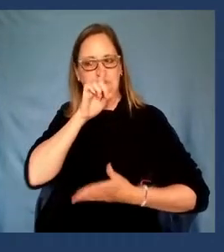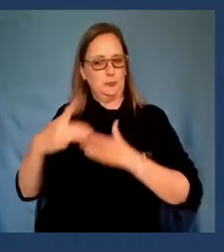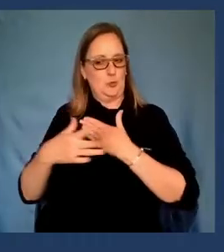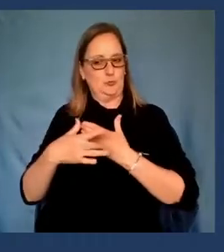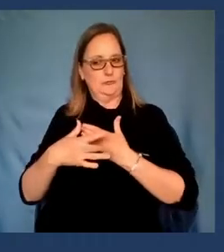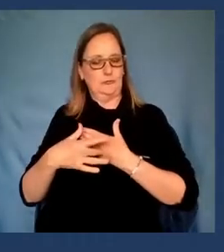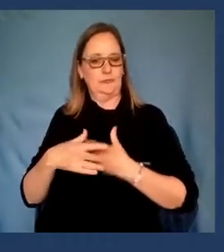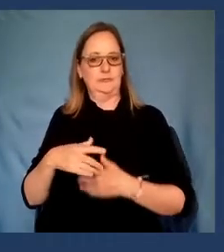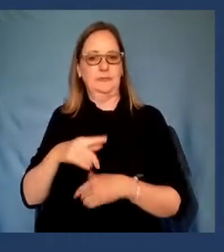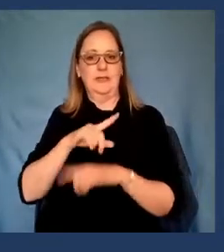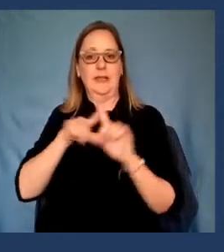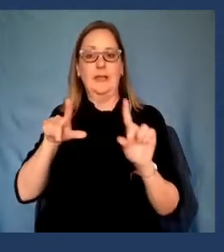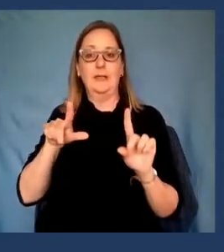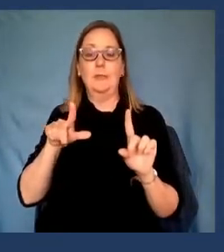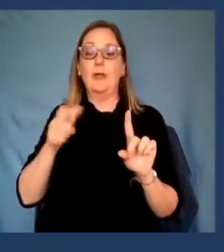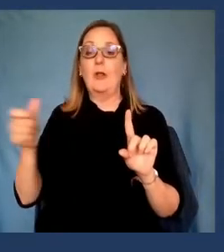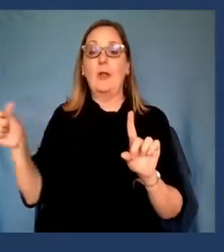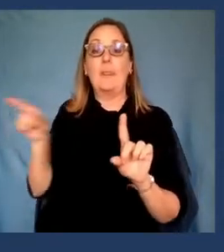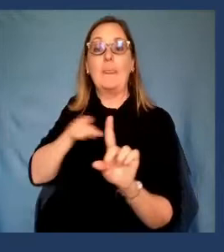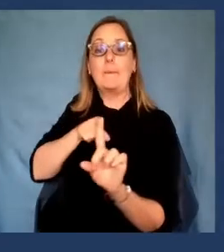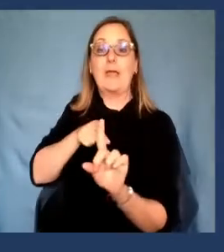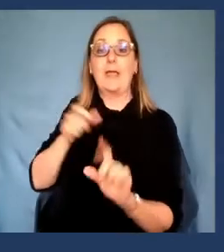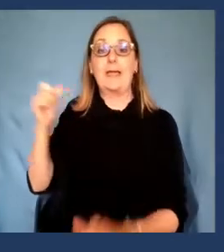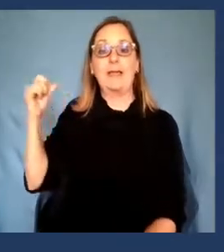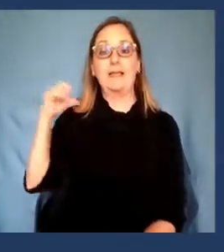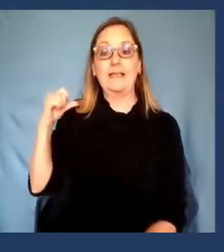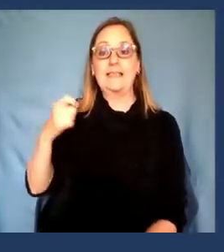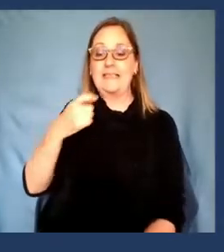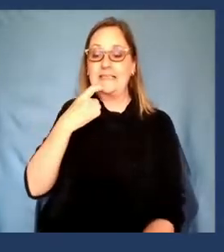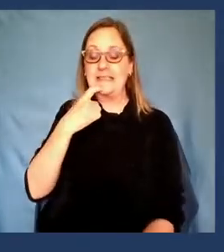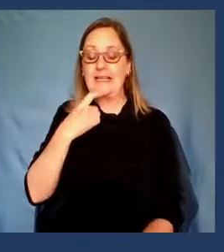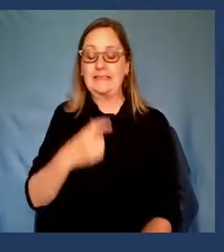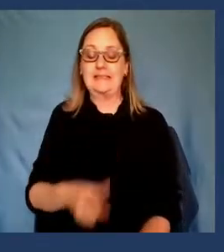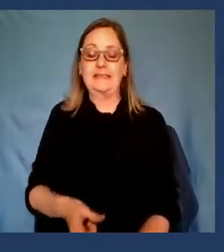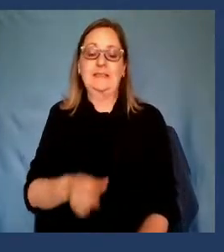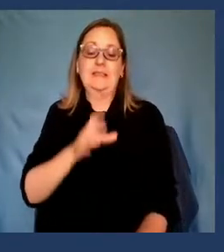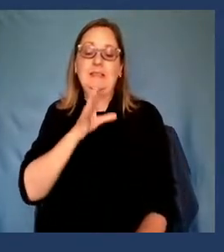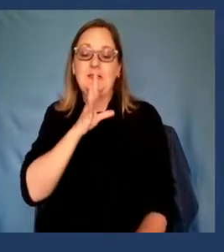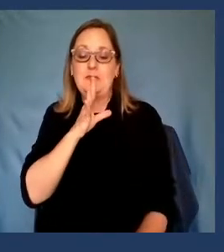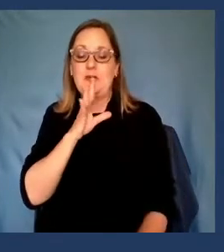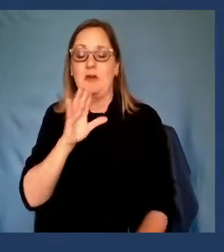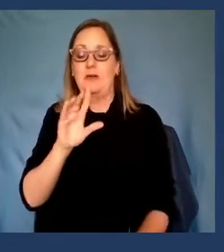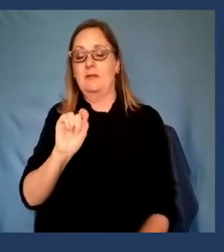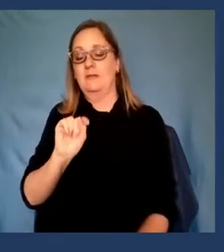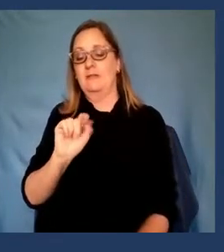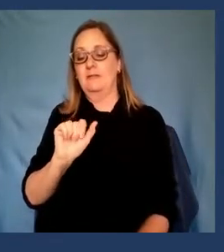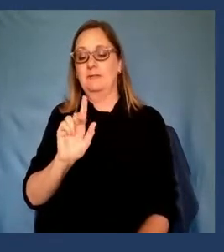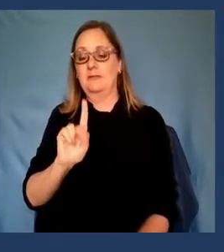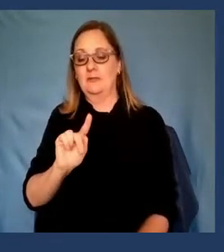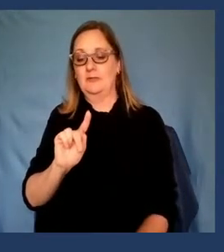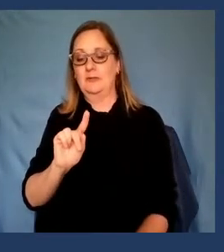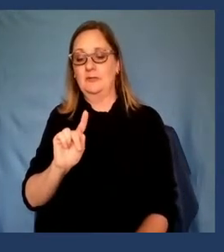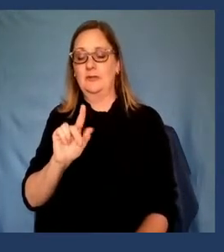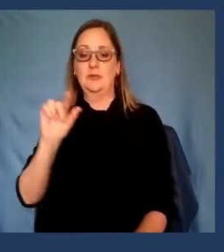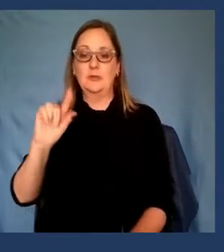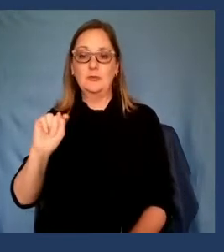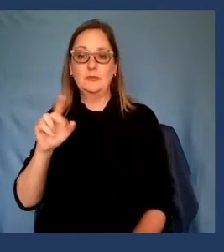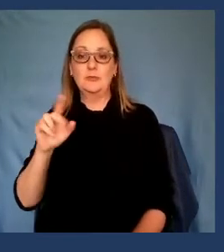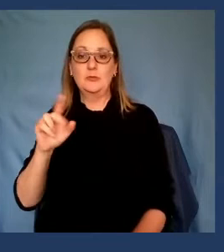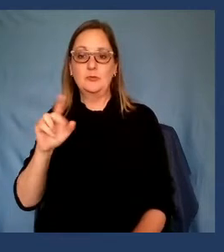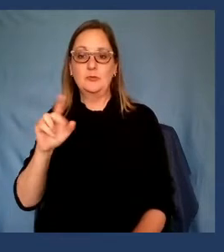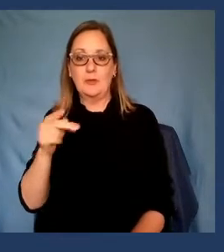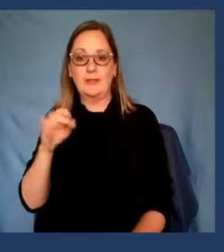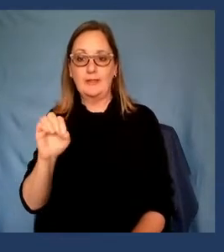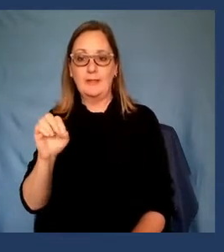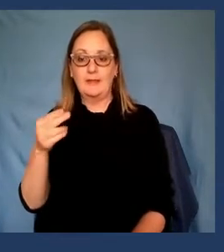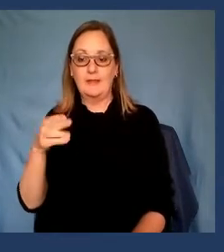to the hand, which we did think was rather comical 10 years ago. Post your Easter eggs, post your memories. We really do want to